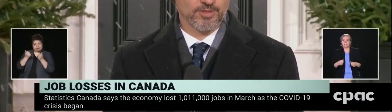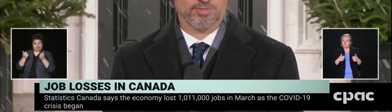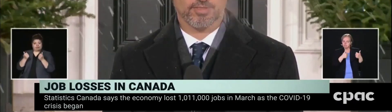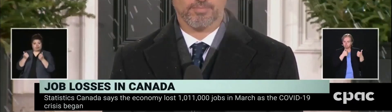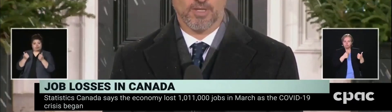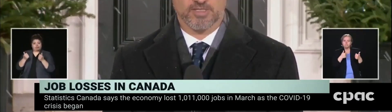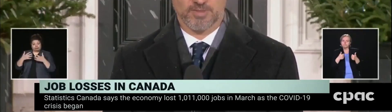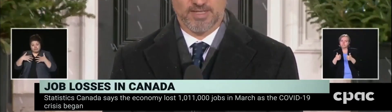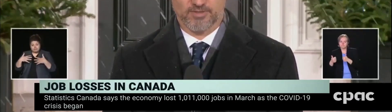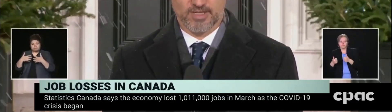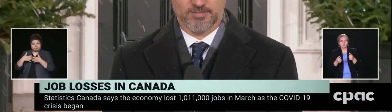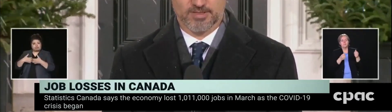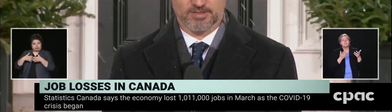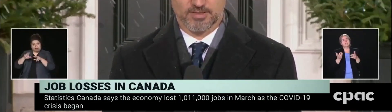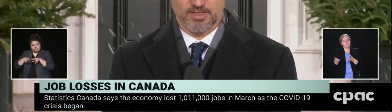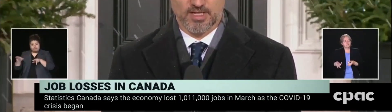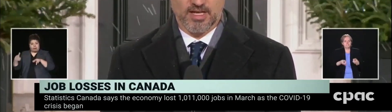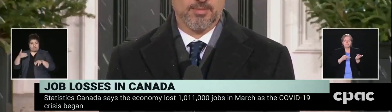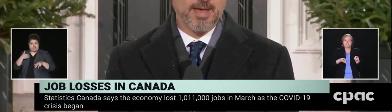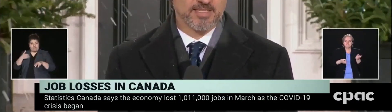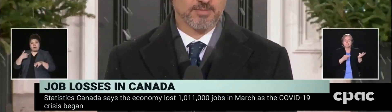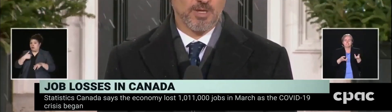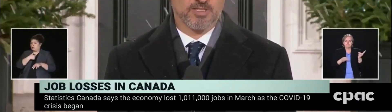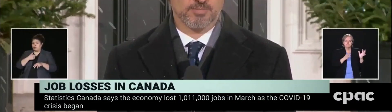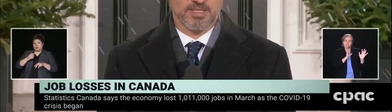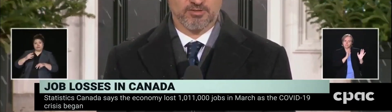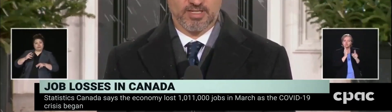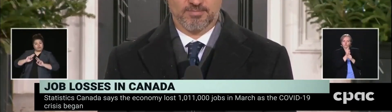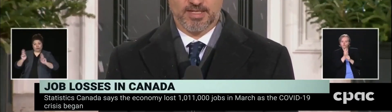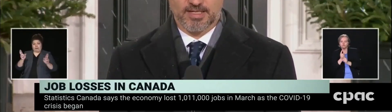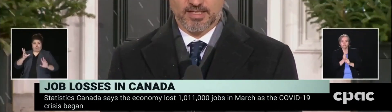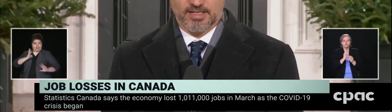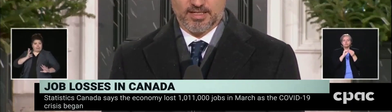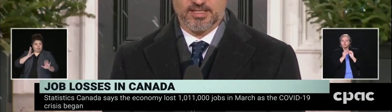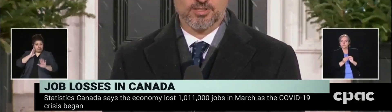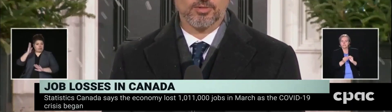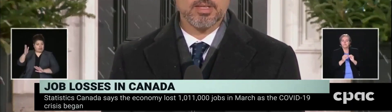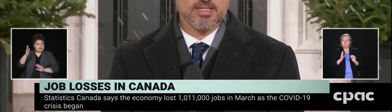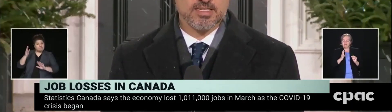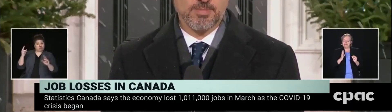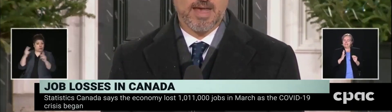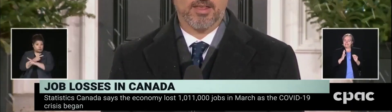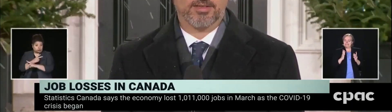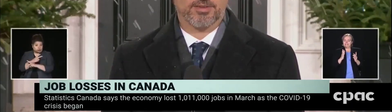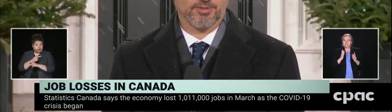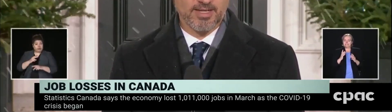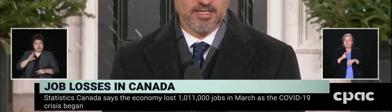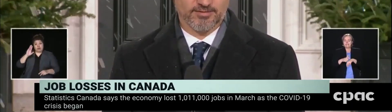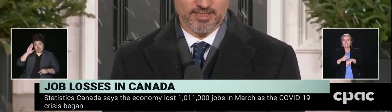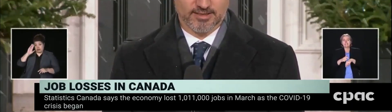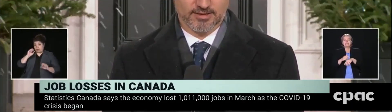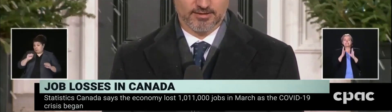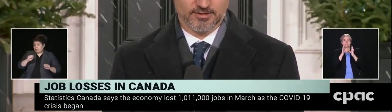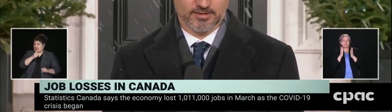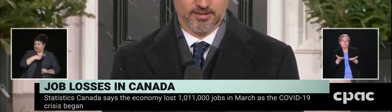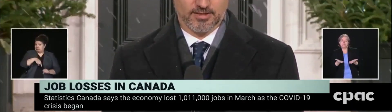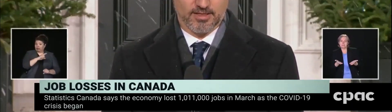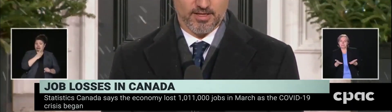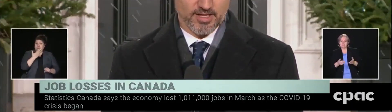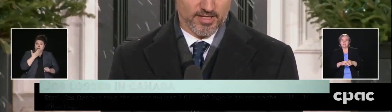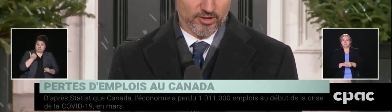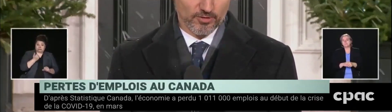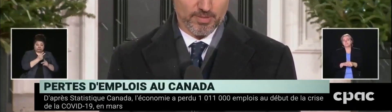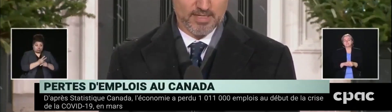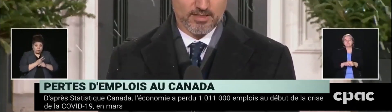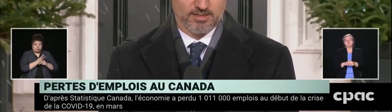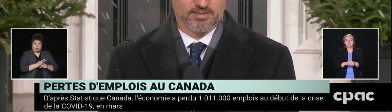and the worst possible outcomes. The best possible outcome is no easy path for any of us.